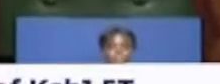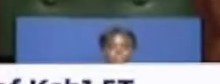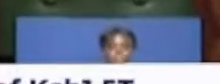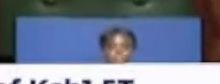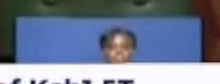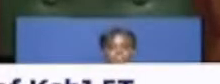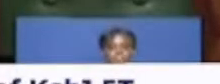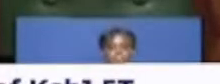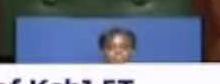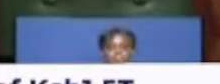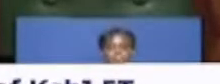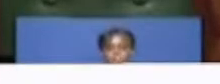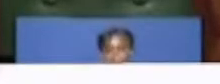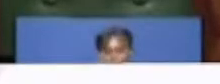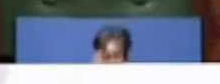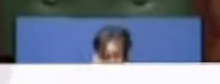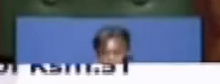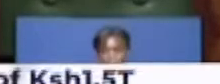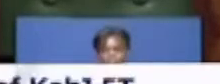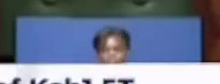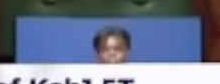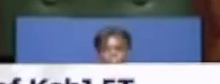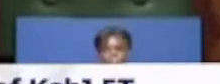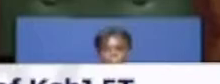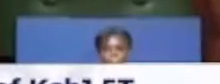I, however, note that